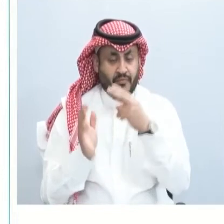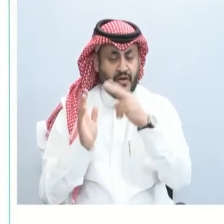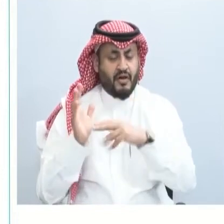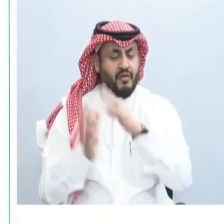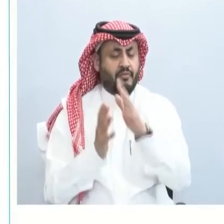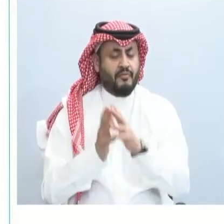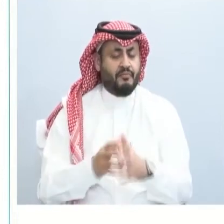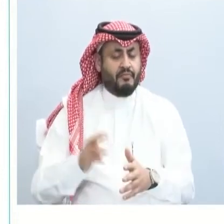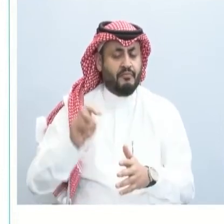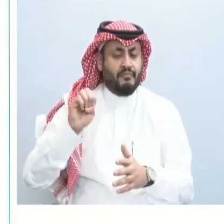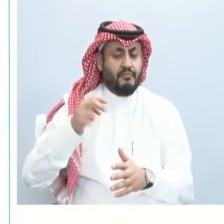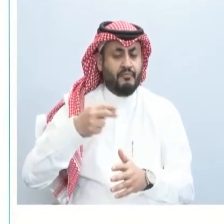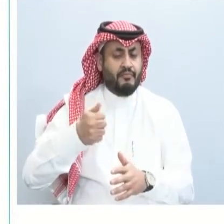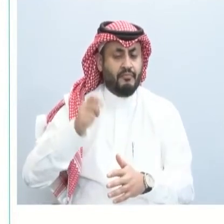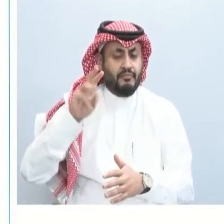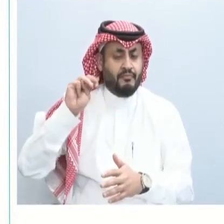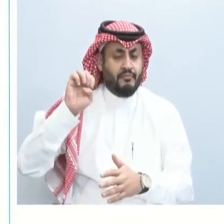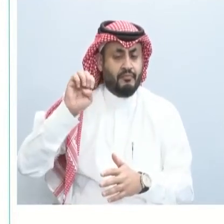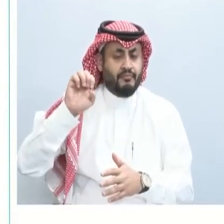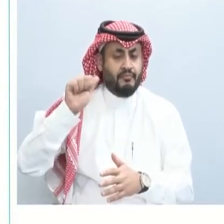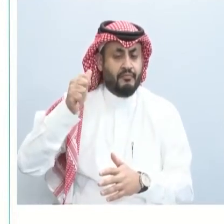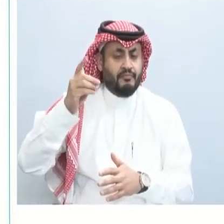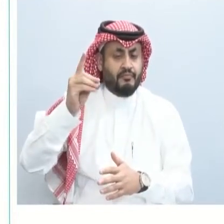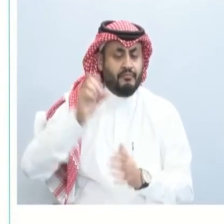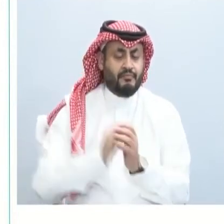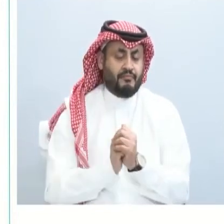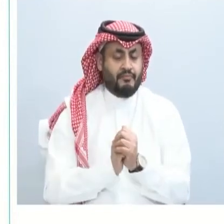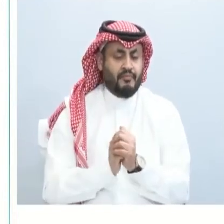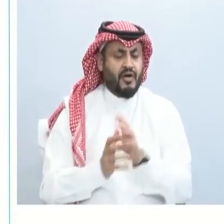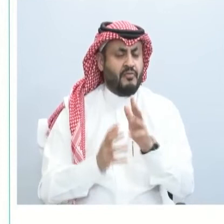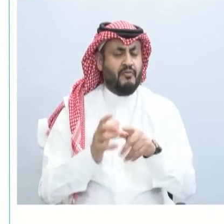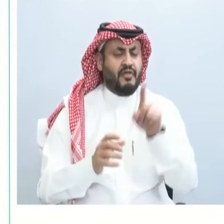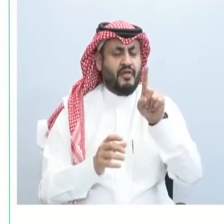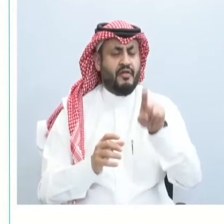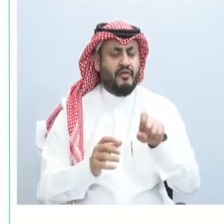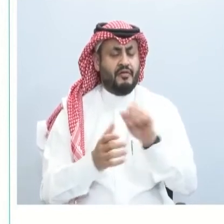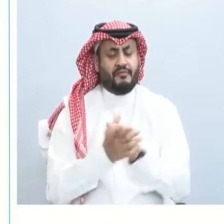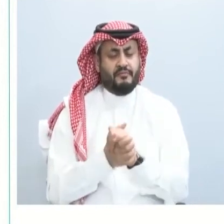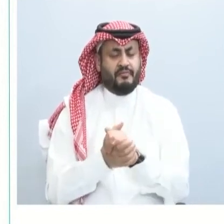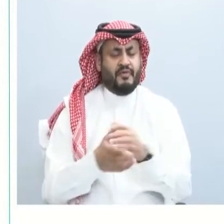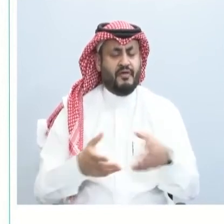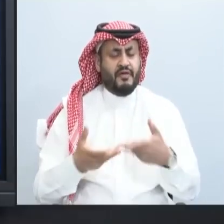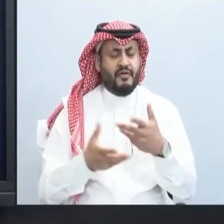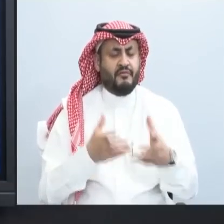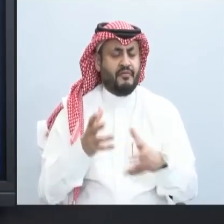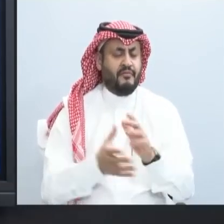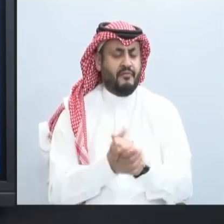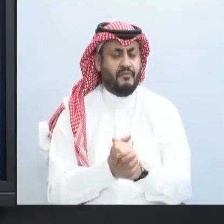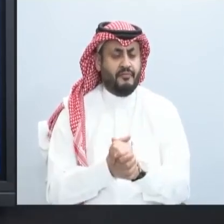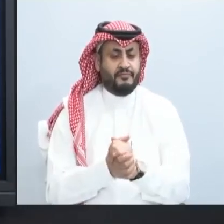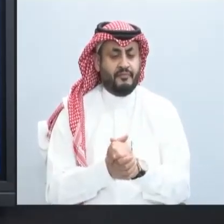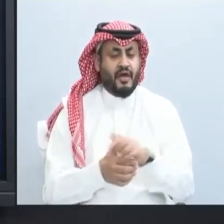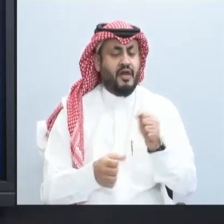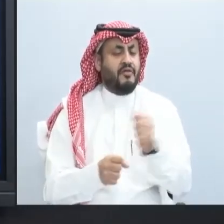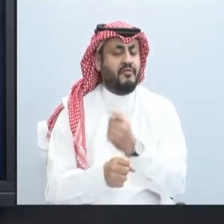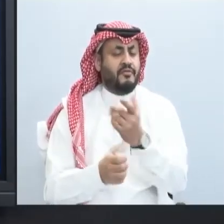Muhammad and his day. So Muhammad here shared with us about his day. What we're going to do is